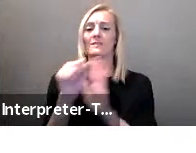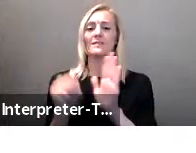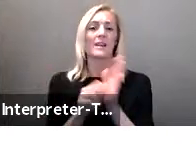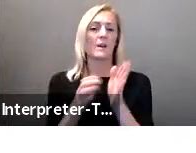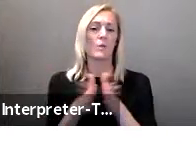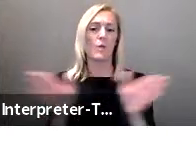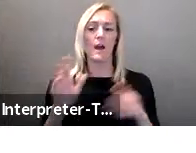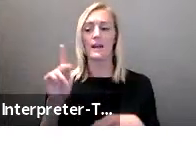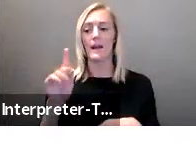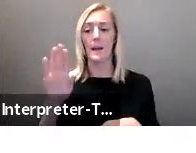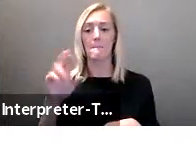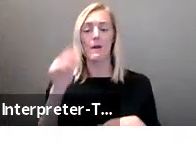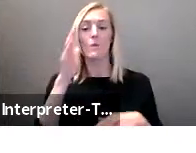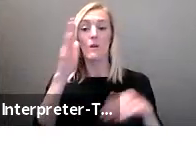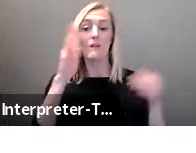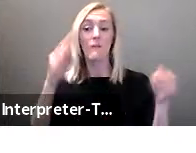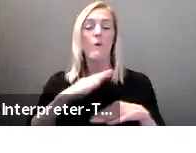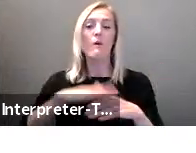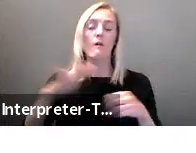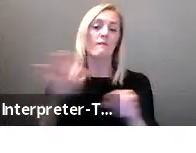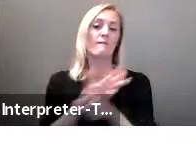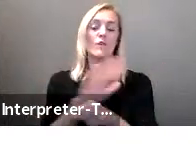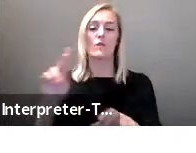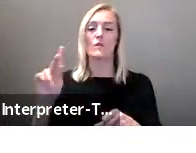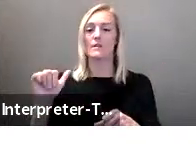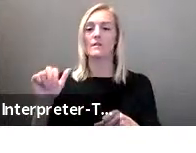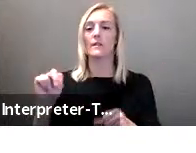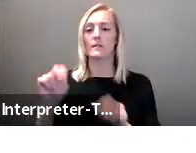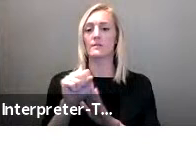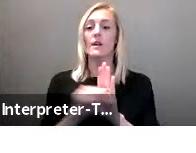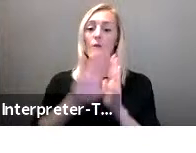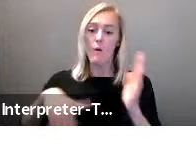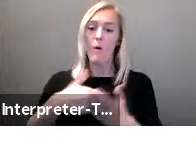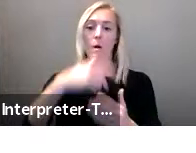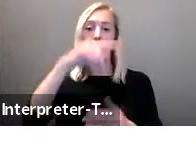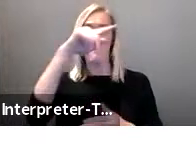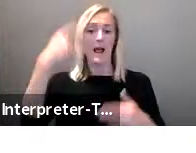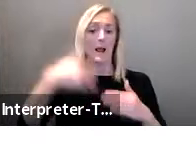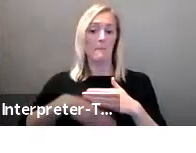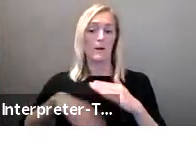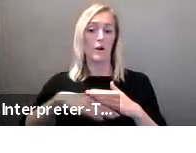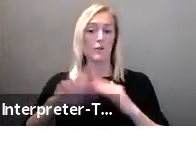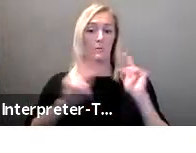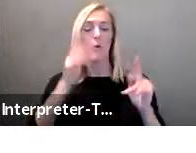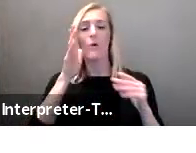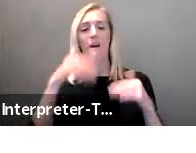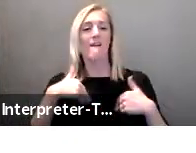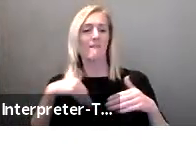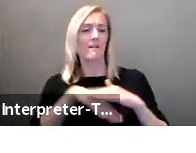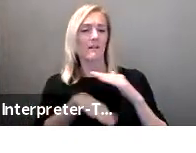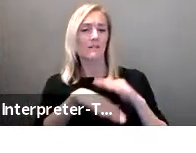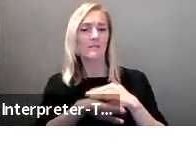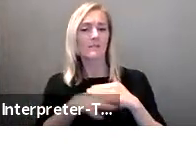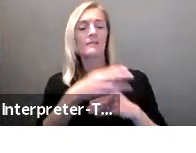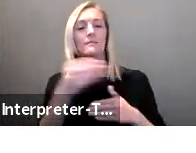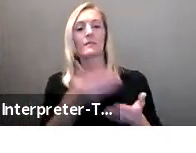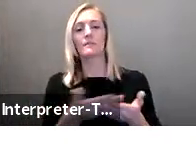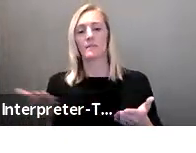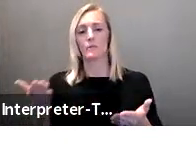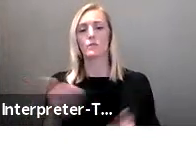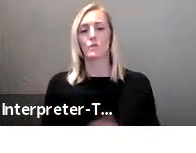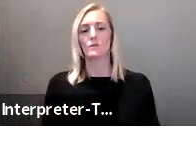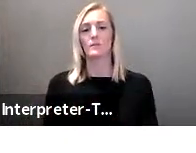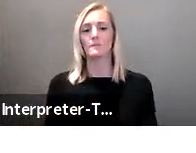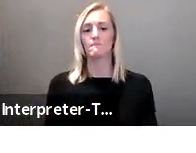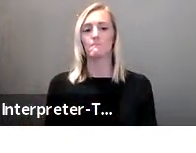be focused on the entire state. And so all Black birthing persons will have access to this information and the resources that are provided. And then